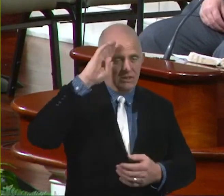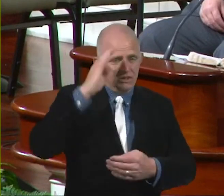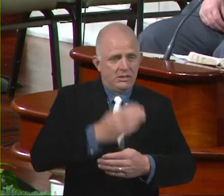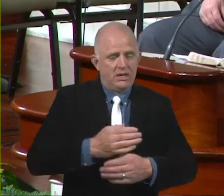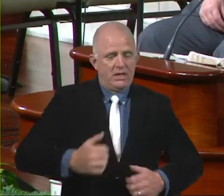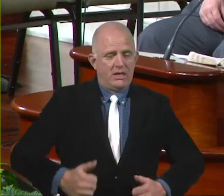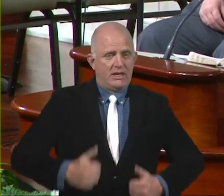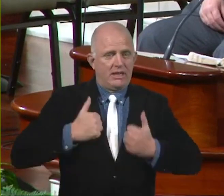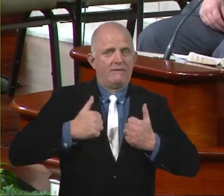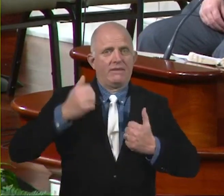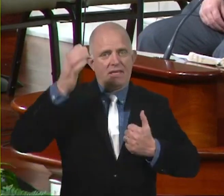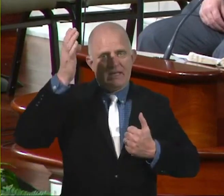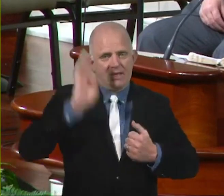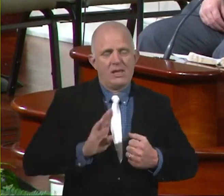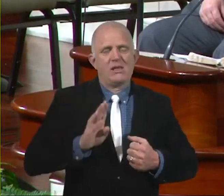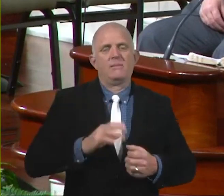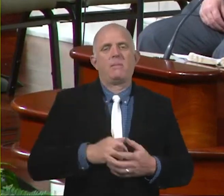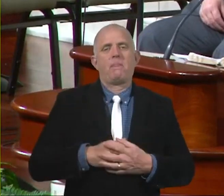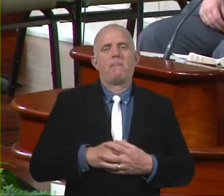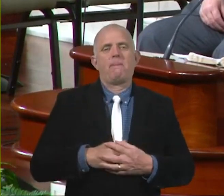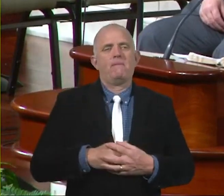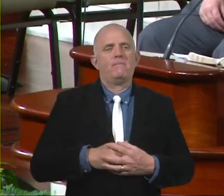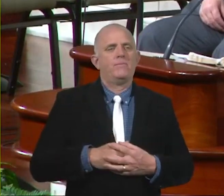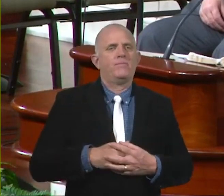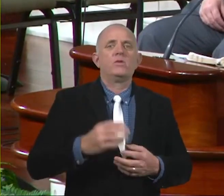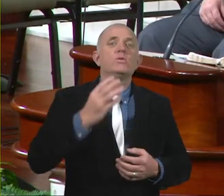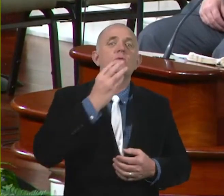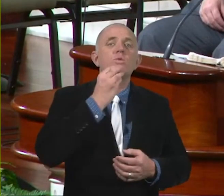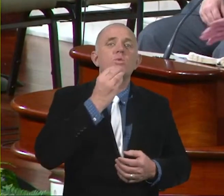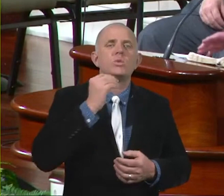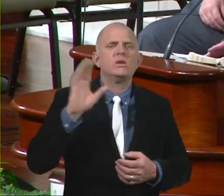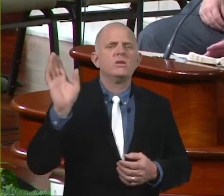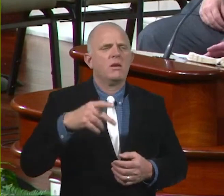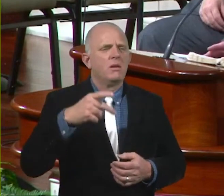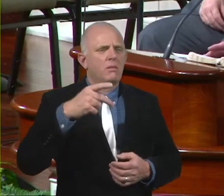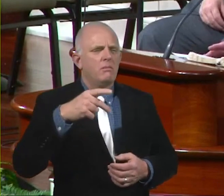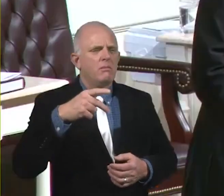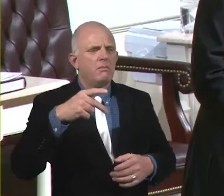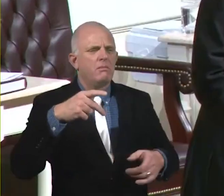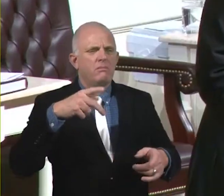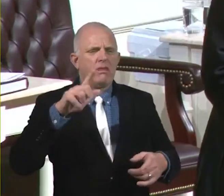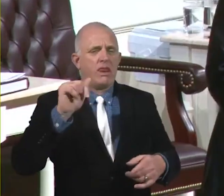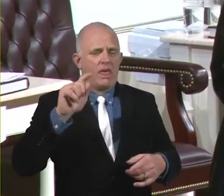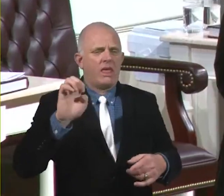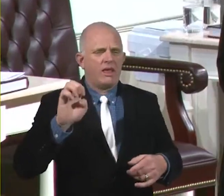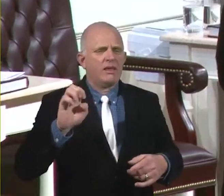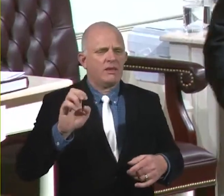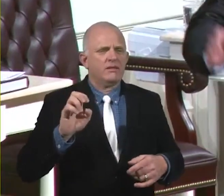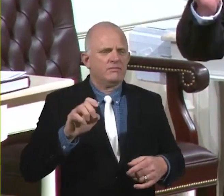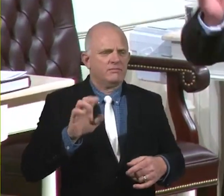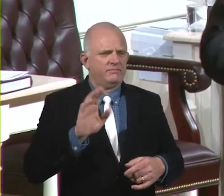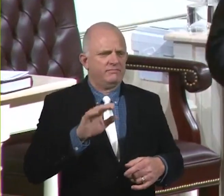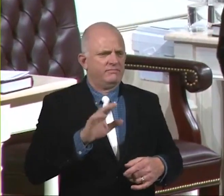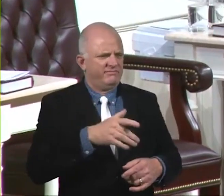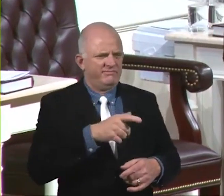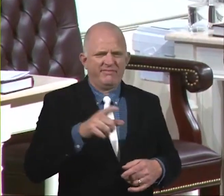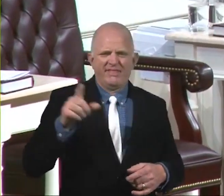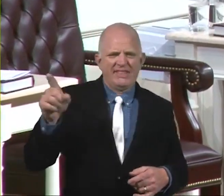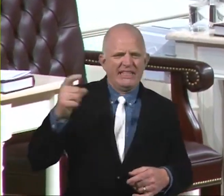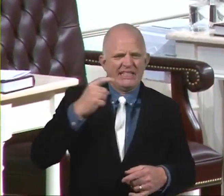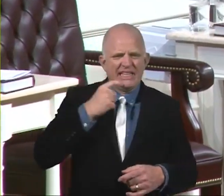God. The Jews said to Pilate, "He claims to be the Son of God." He didn't only claim it, he